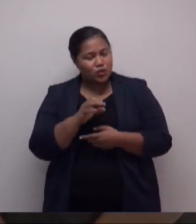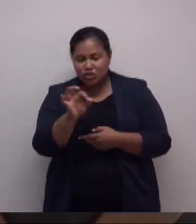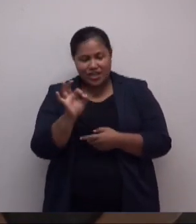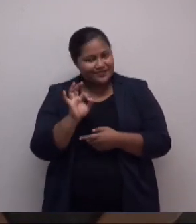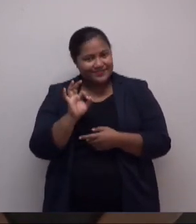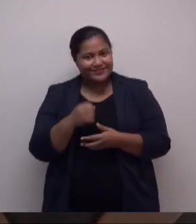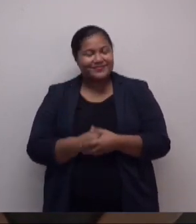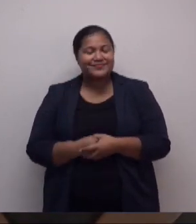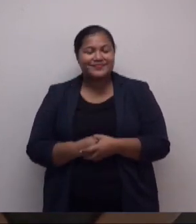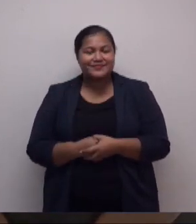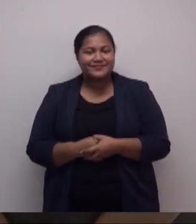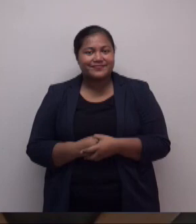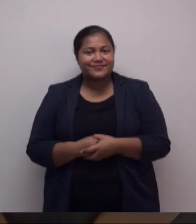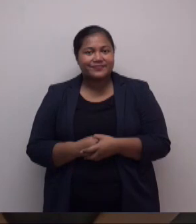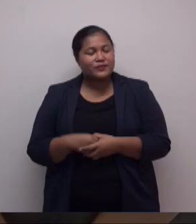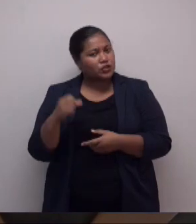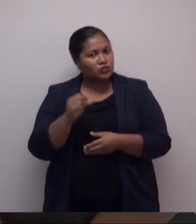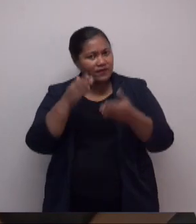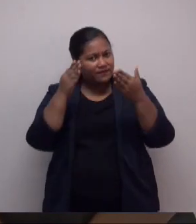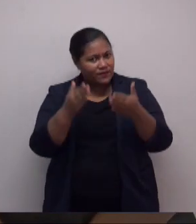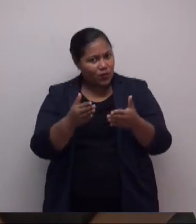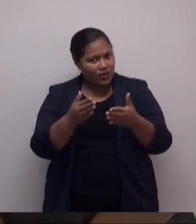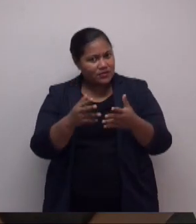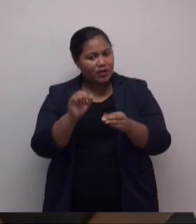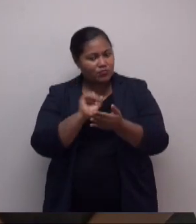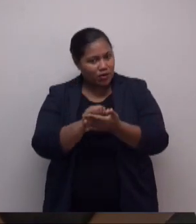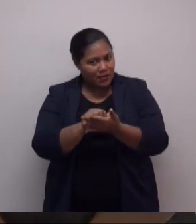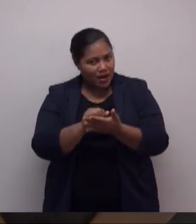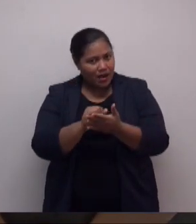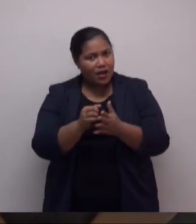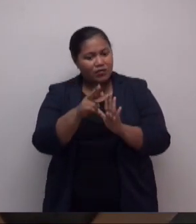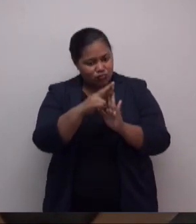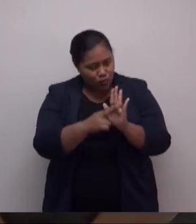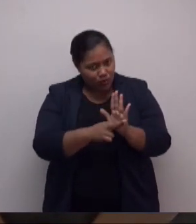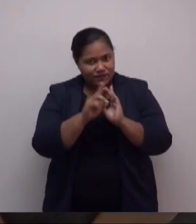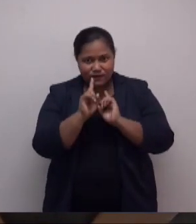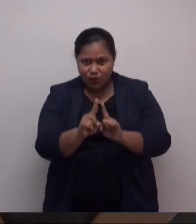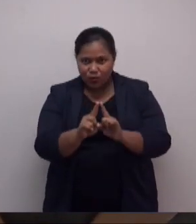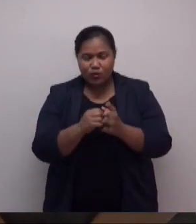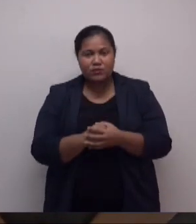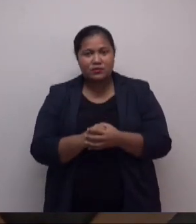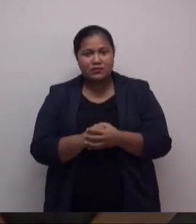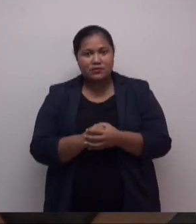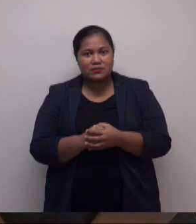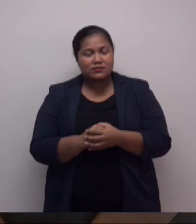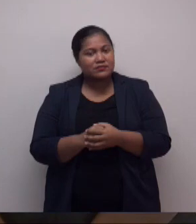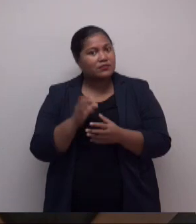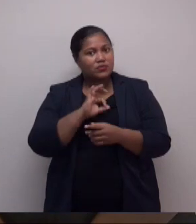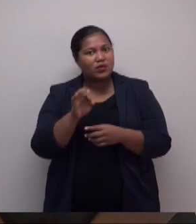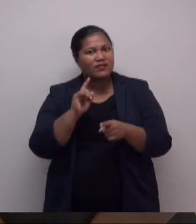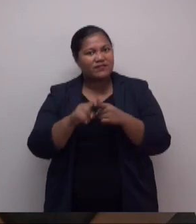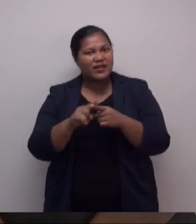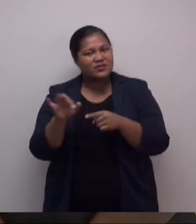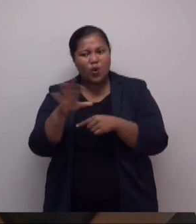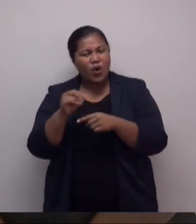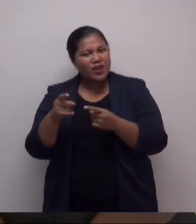We should be focused on our adherence to rules that remain in place, not exploiting those that are being